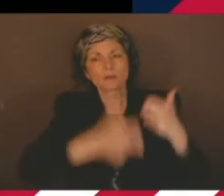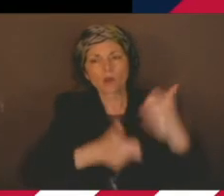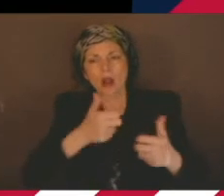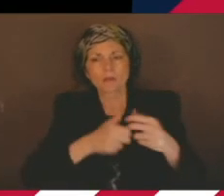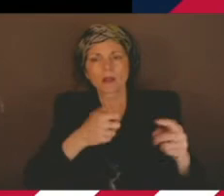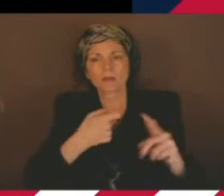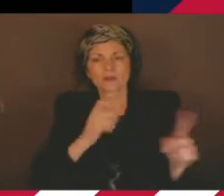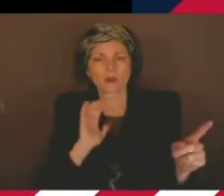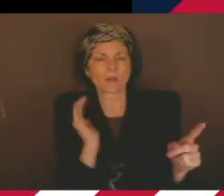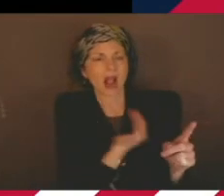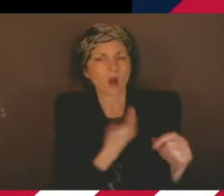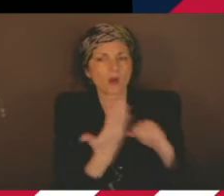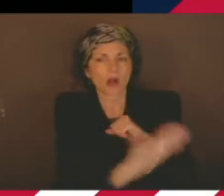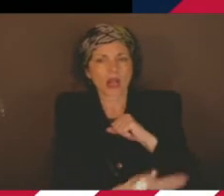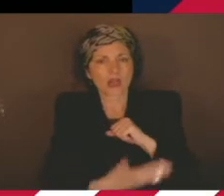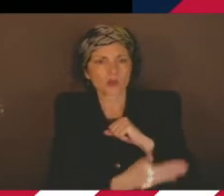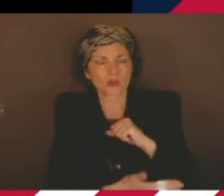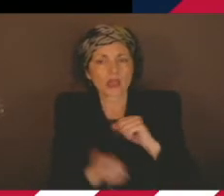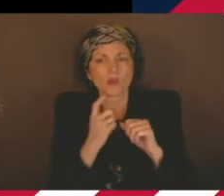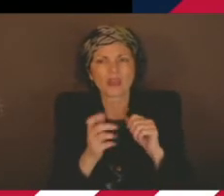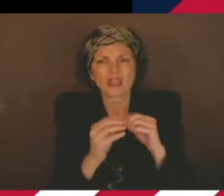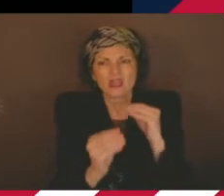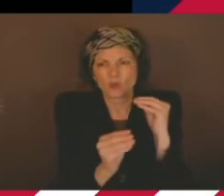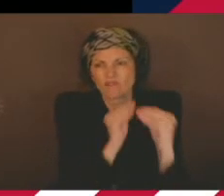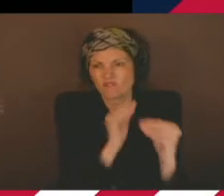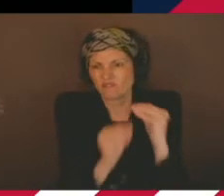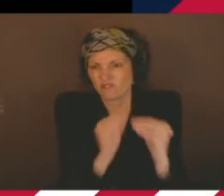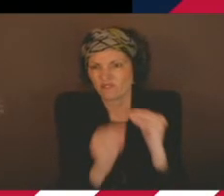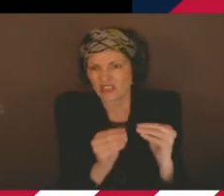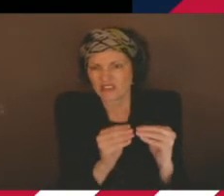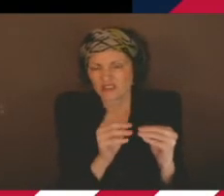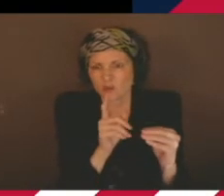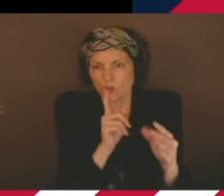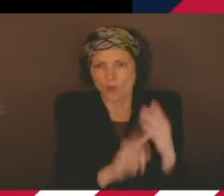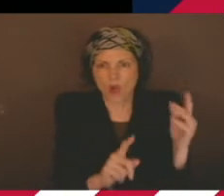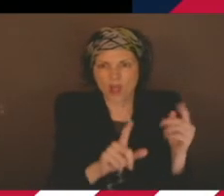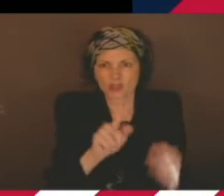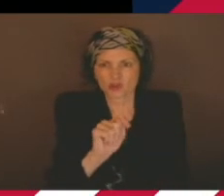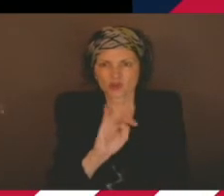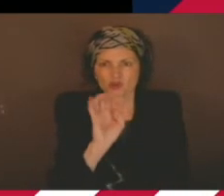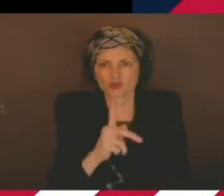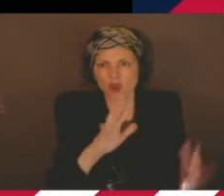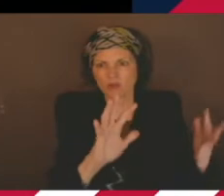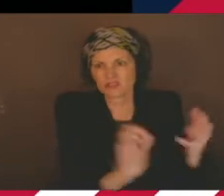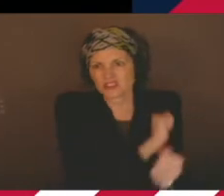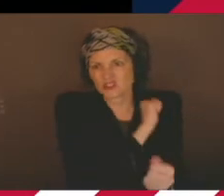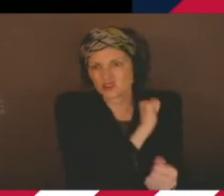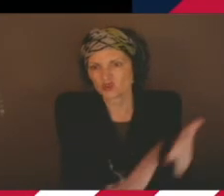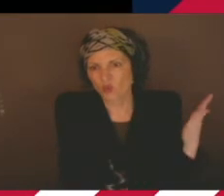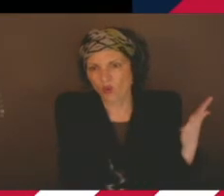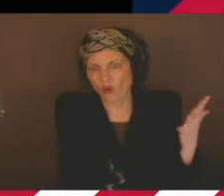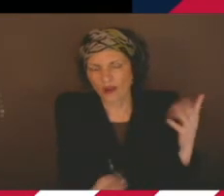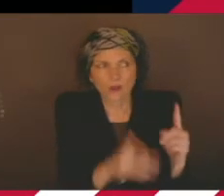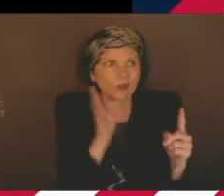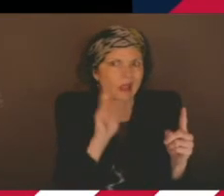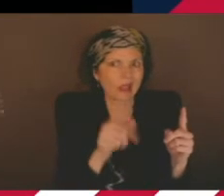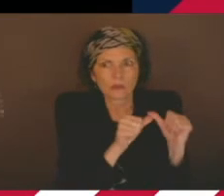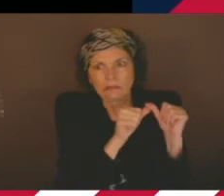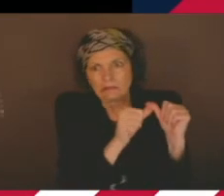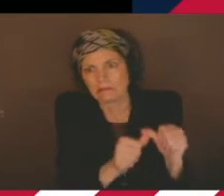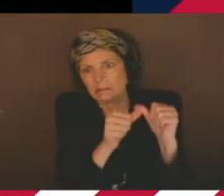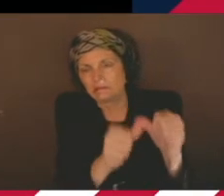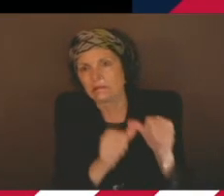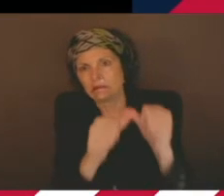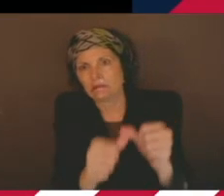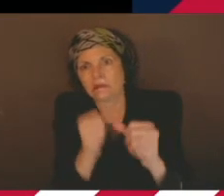the damage that Donald Trump has done to this country will be the work of generations, but it begins with electing Joe